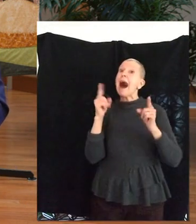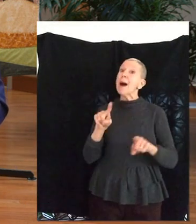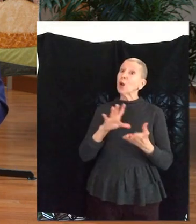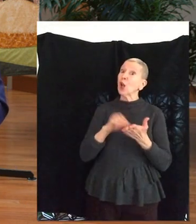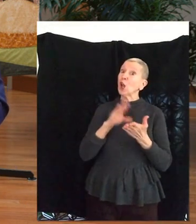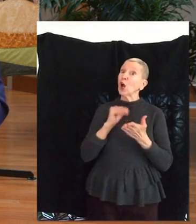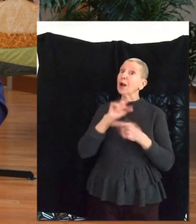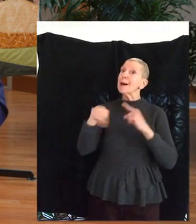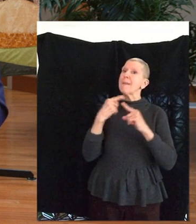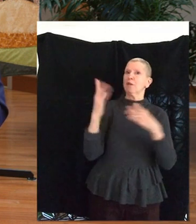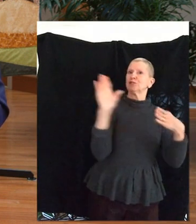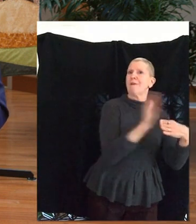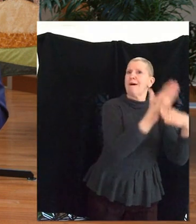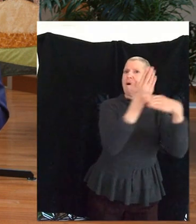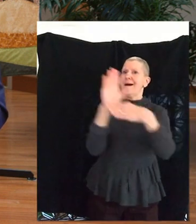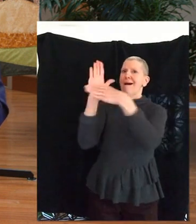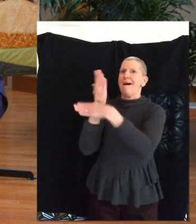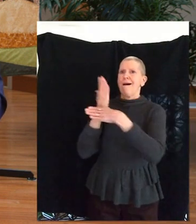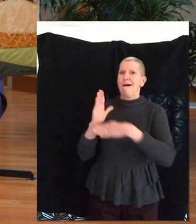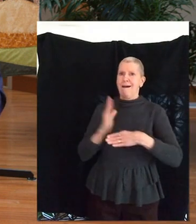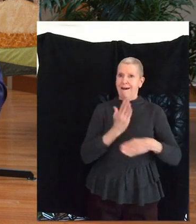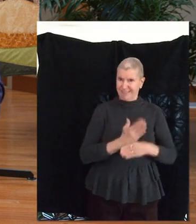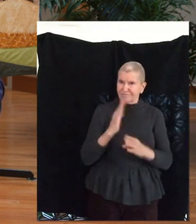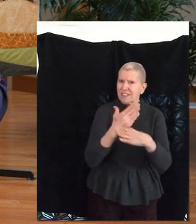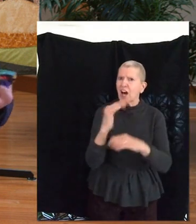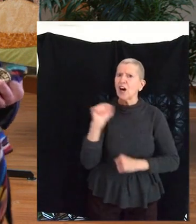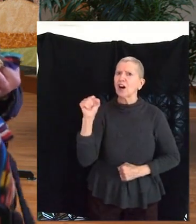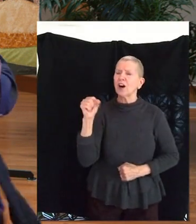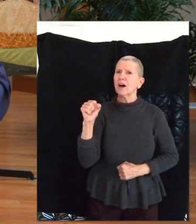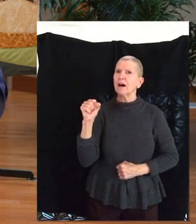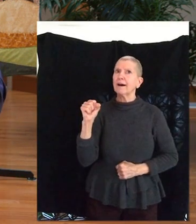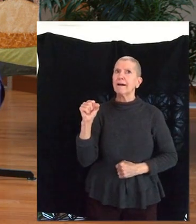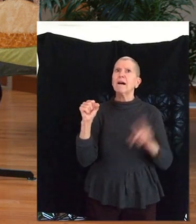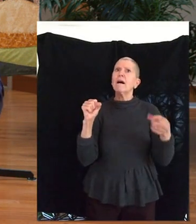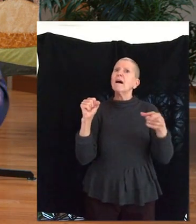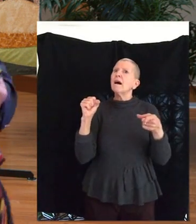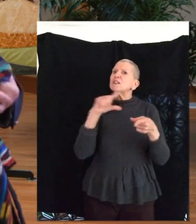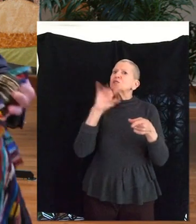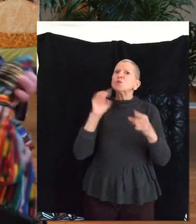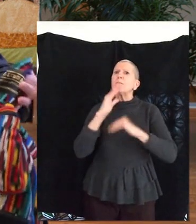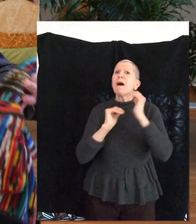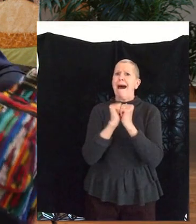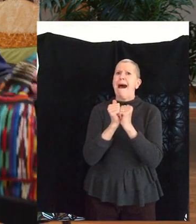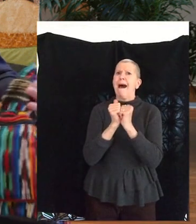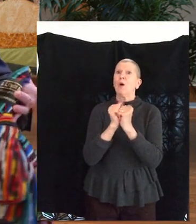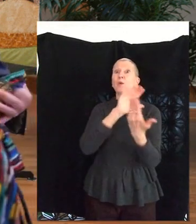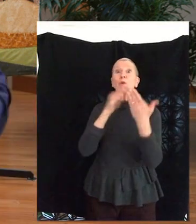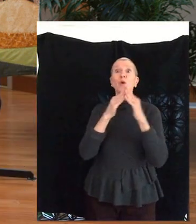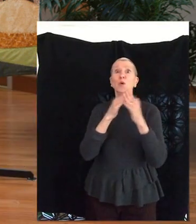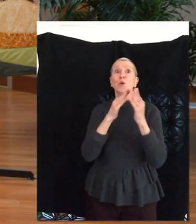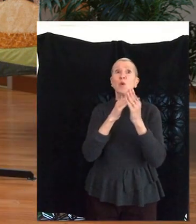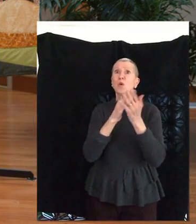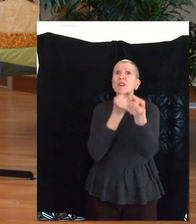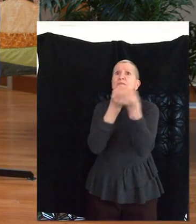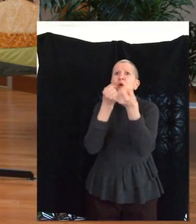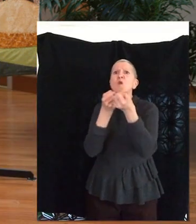sharing. Yeah, sharing. I mean, if it takes a community to put together a zoo and have a zoo so